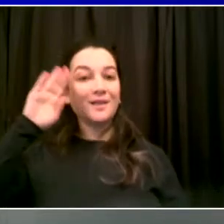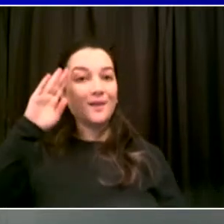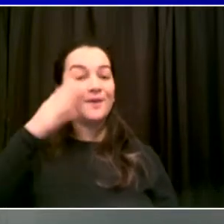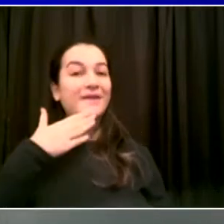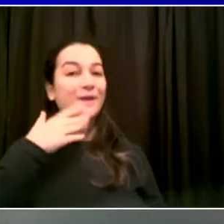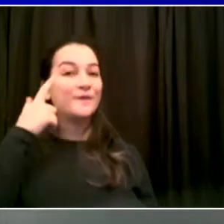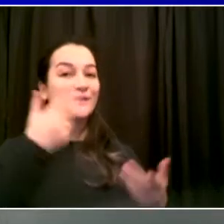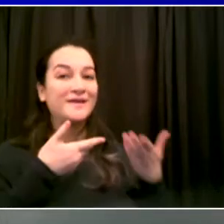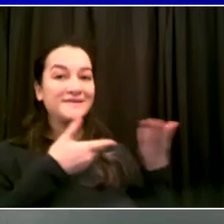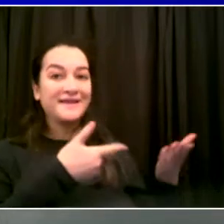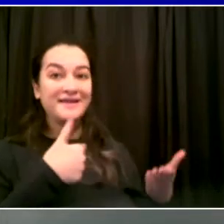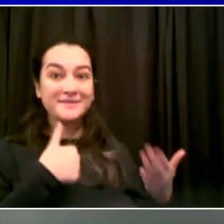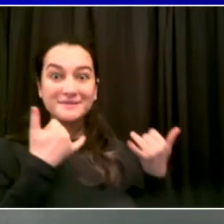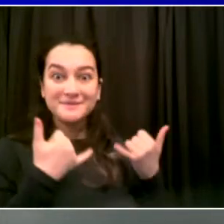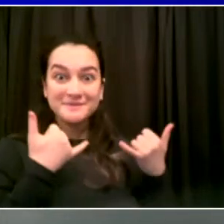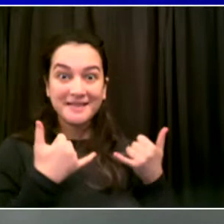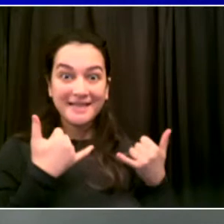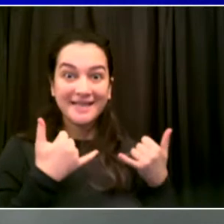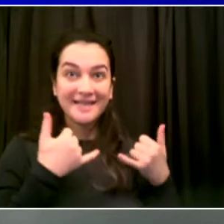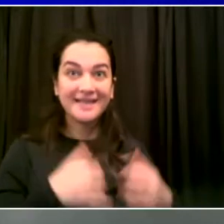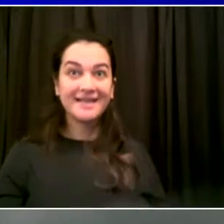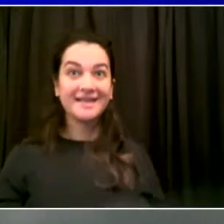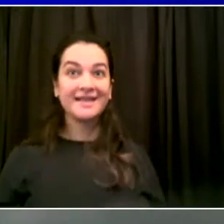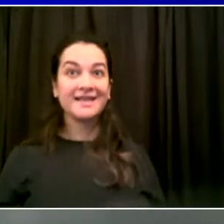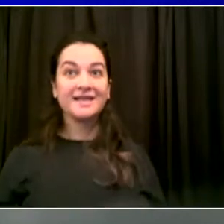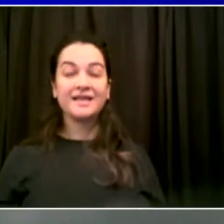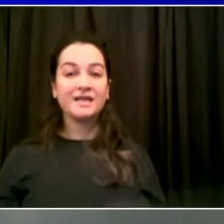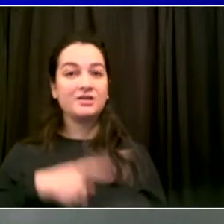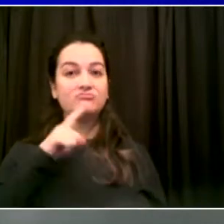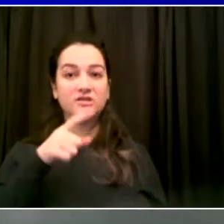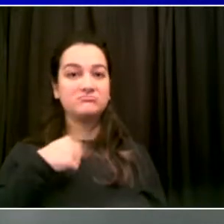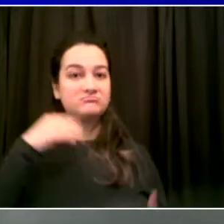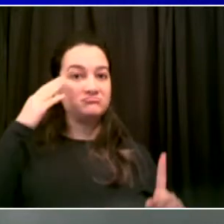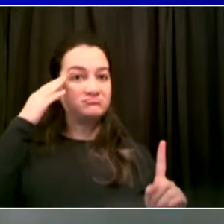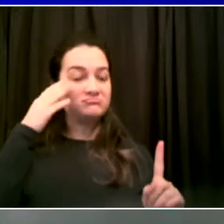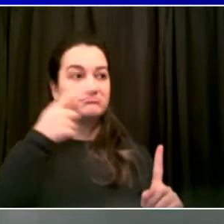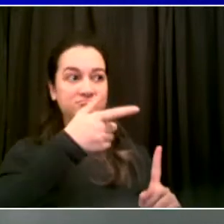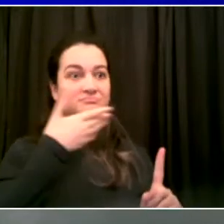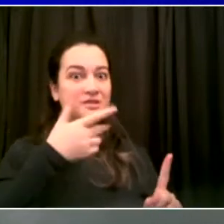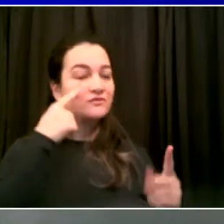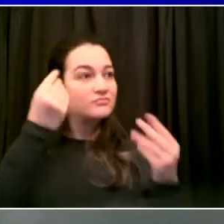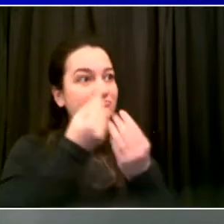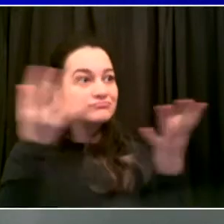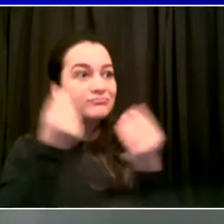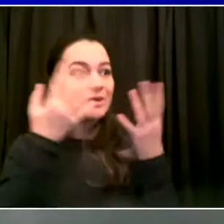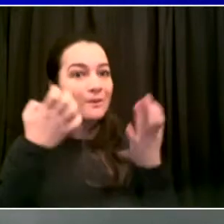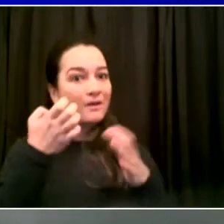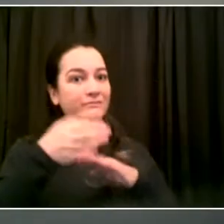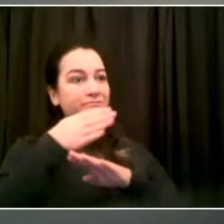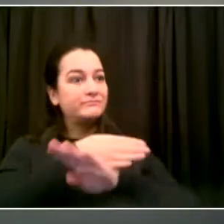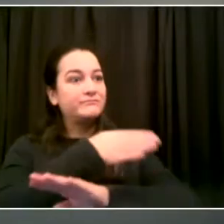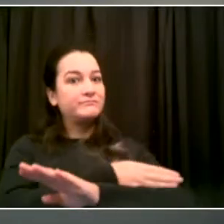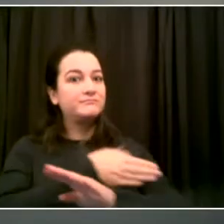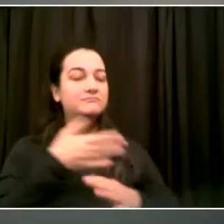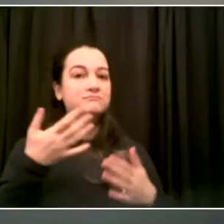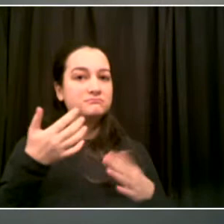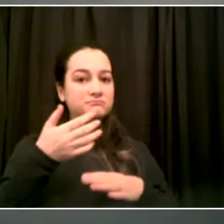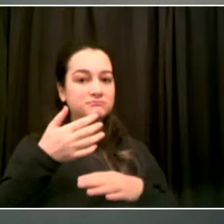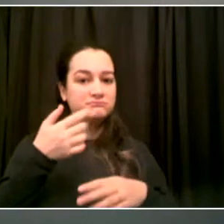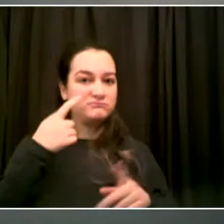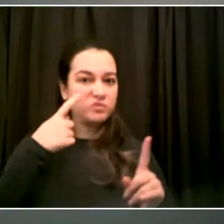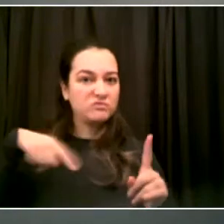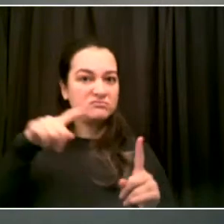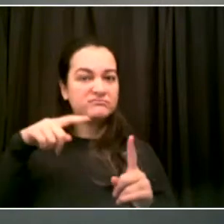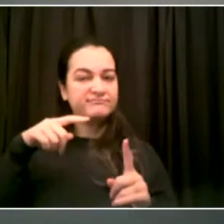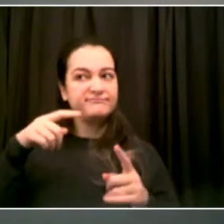plaguing the Asian American community for years. In light of the increase in the hate crimes against Asians that's happening not just here in New York City, not just in